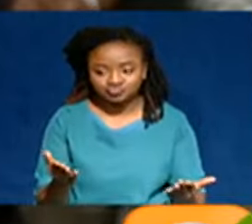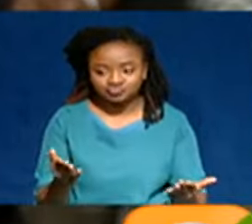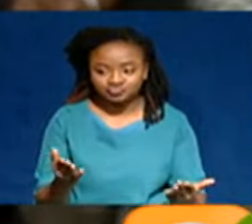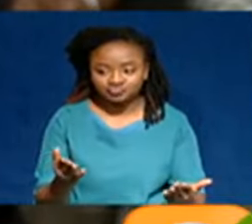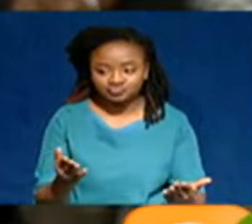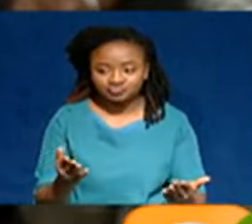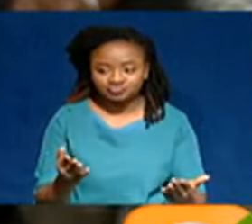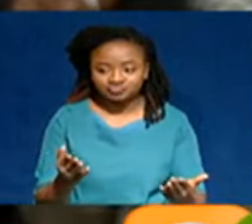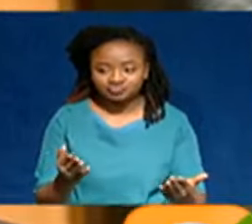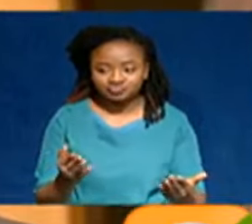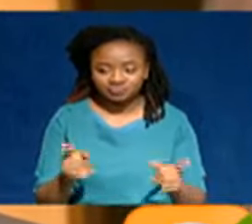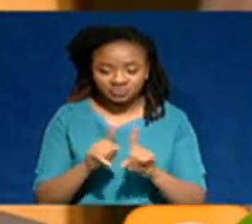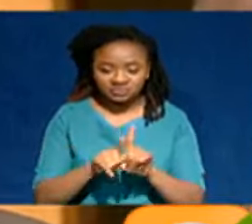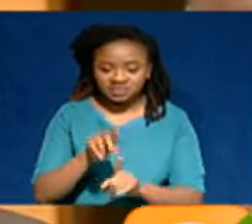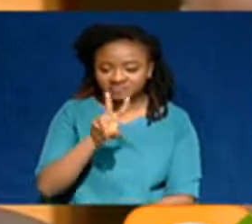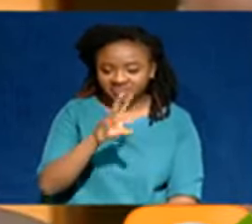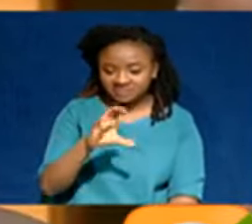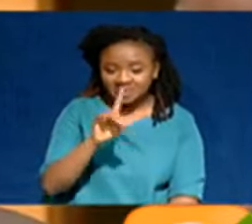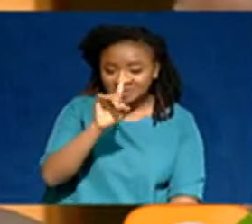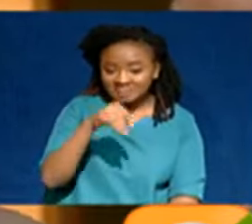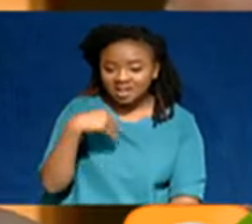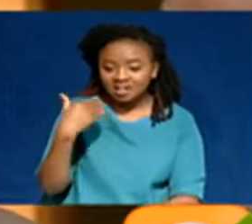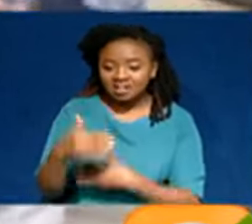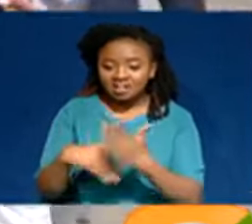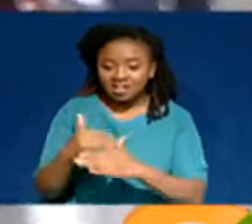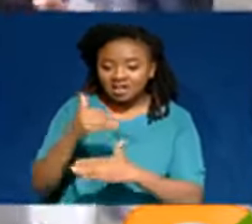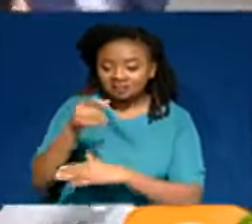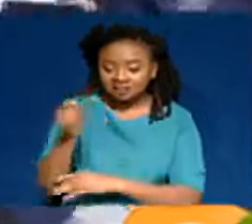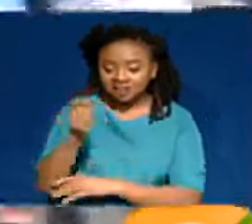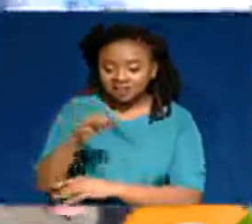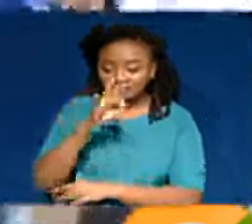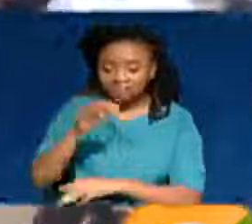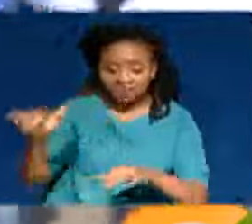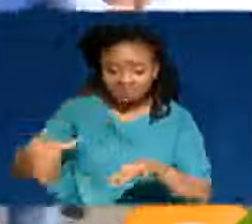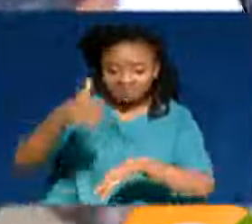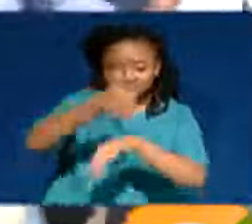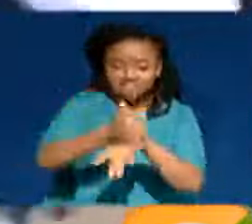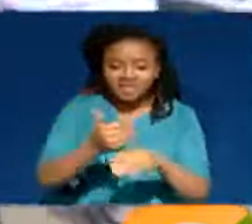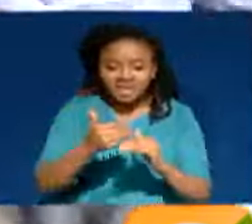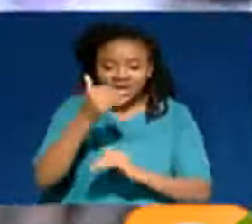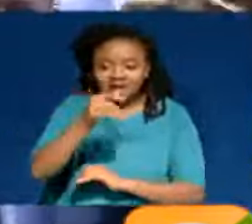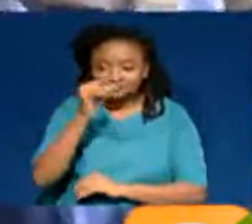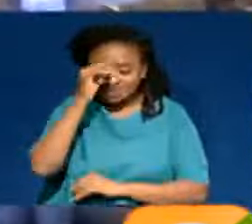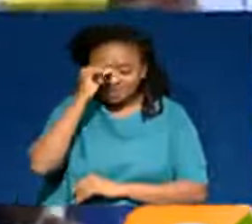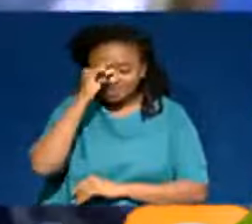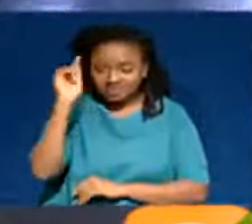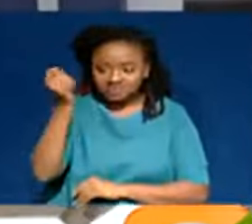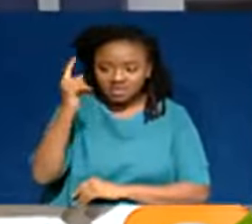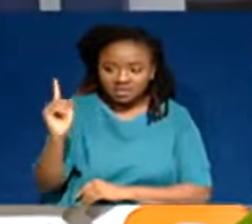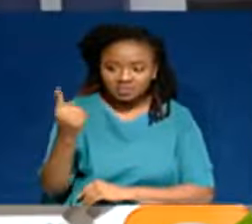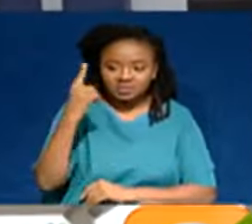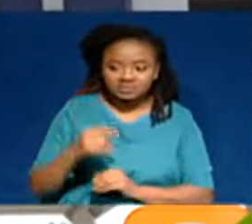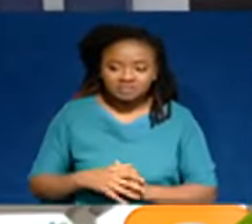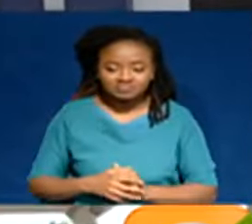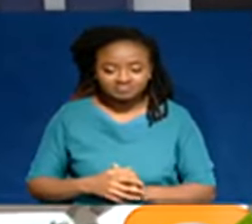It's a BC. He would, however, be reinstated 3 months later when the Kenya Kwanza government came into power. I knew what